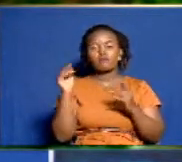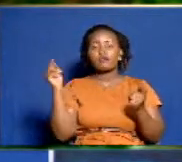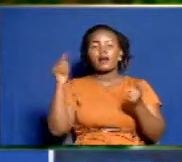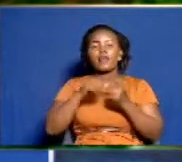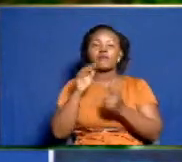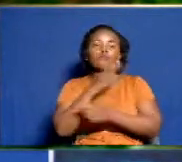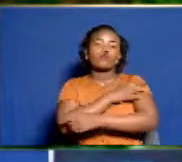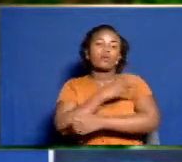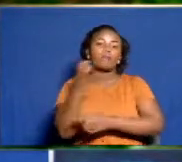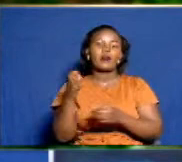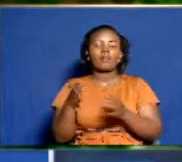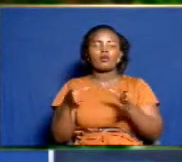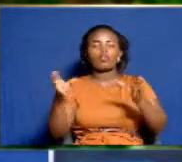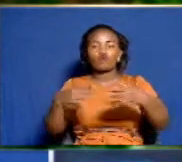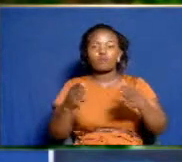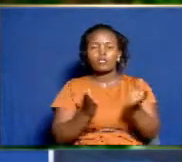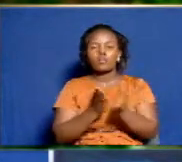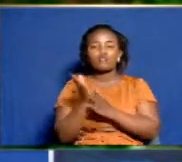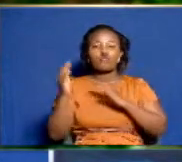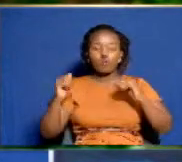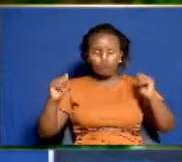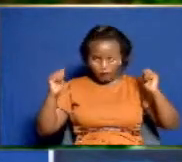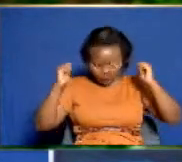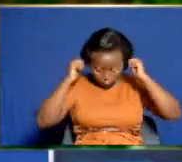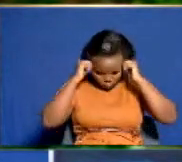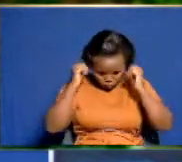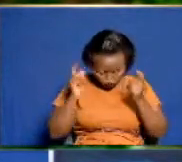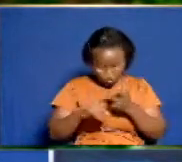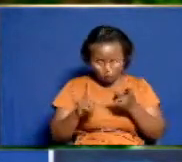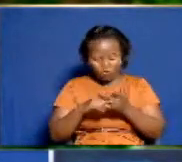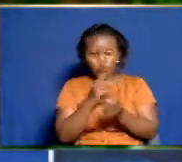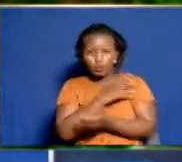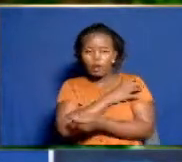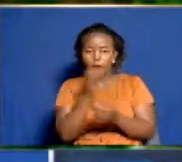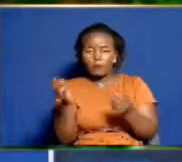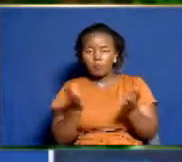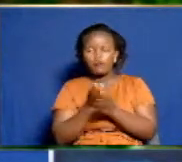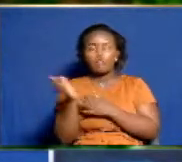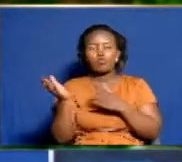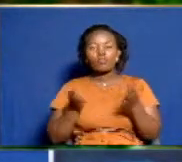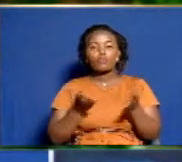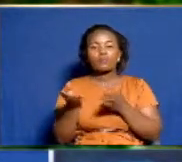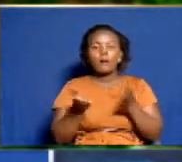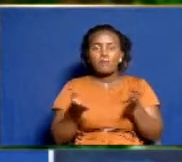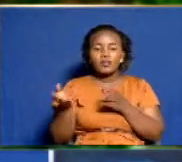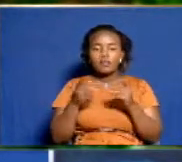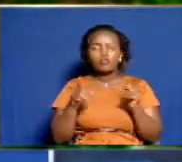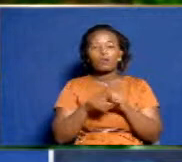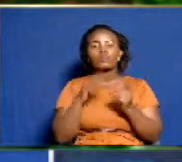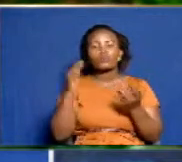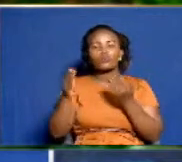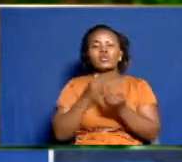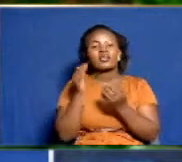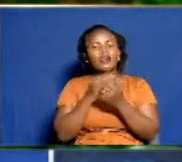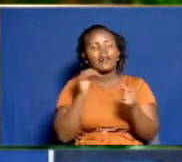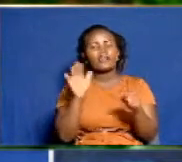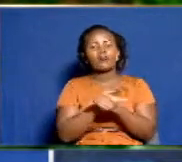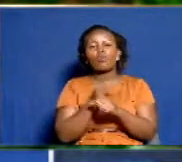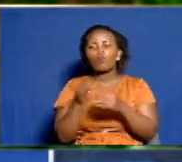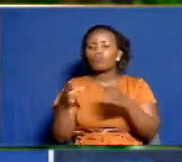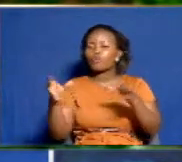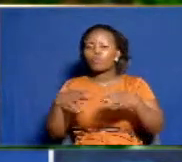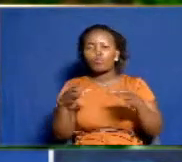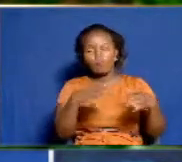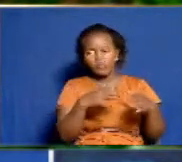communities through education, empower women in businesses, actually take care of the whole community. So I'm